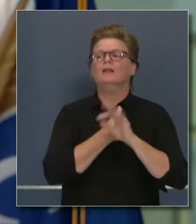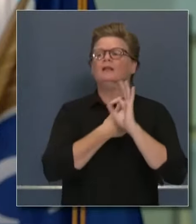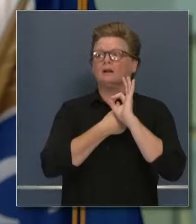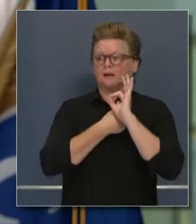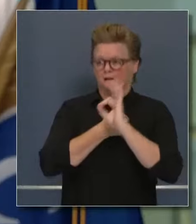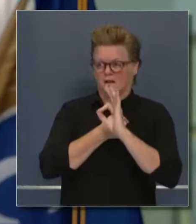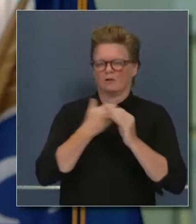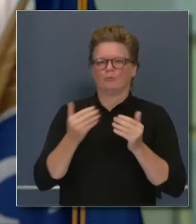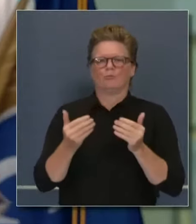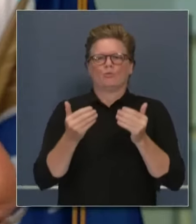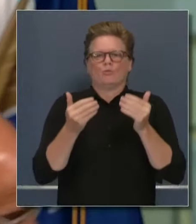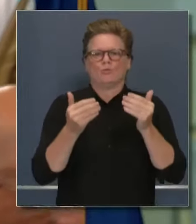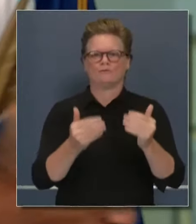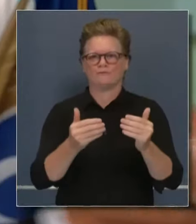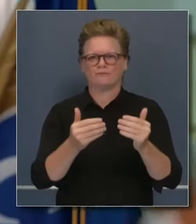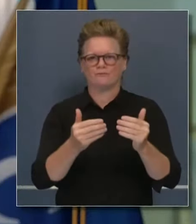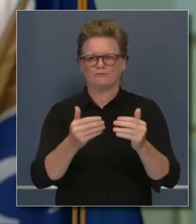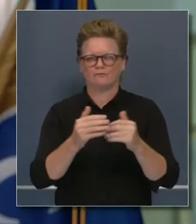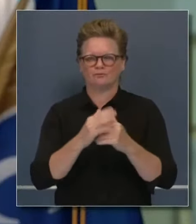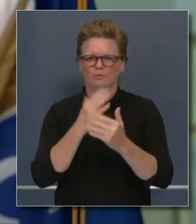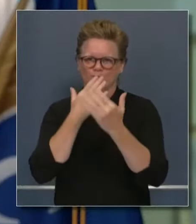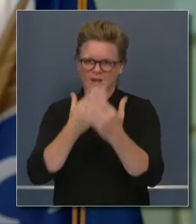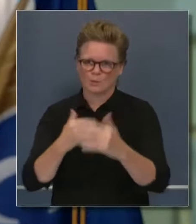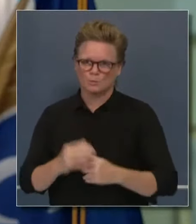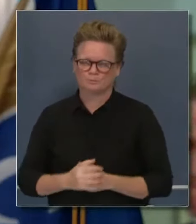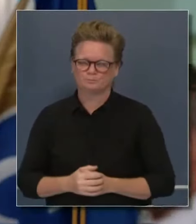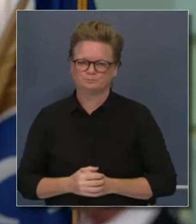announcing this new framework.